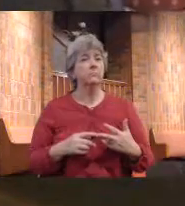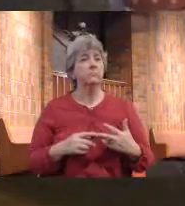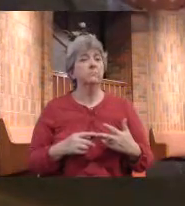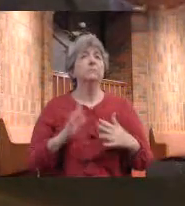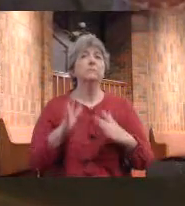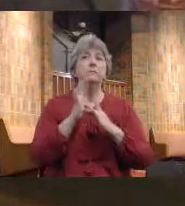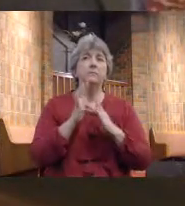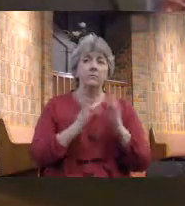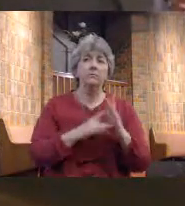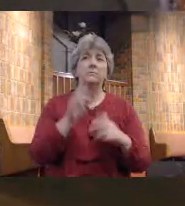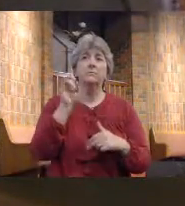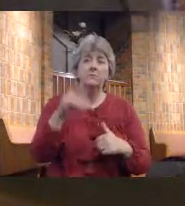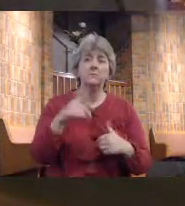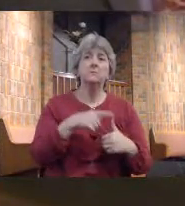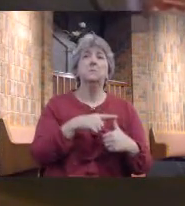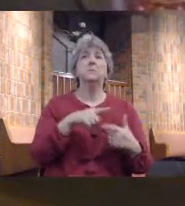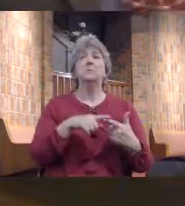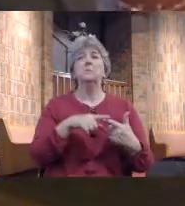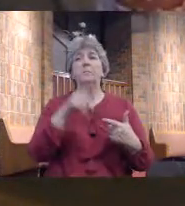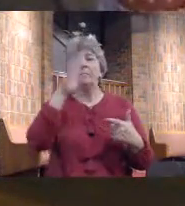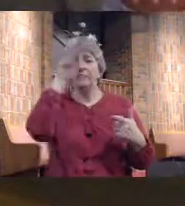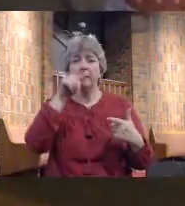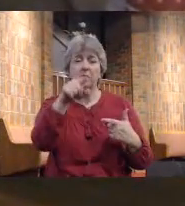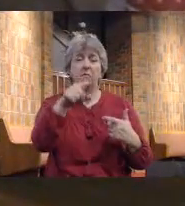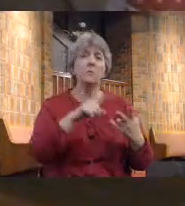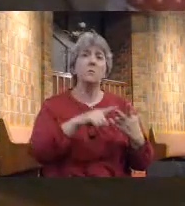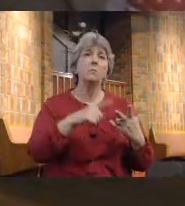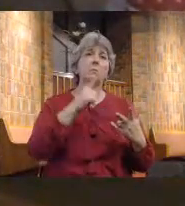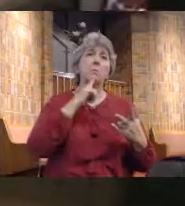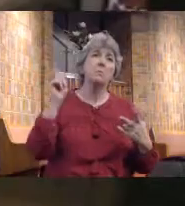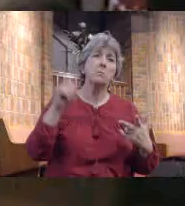Jesus prayed. He expected you to pray. You're commanded to pray.